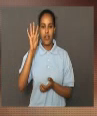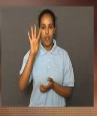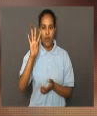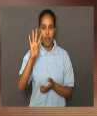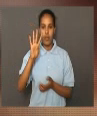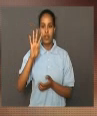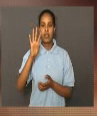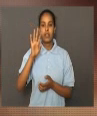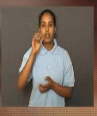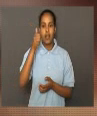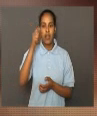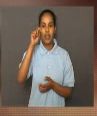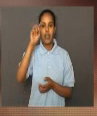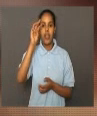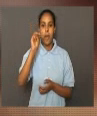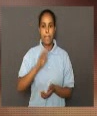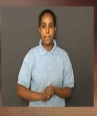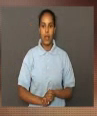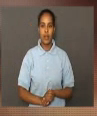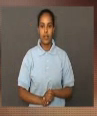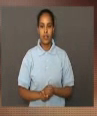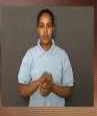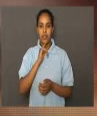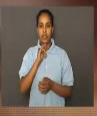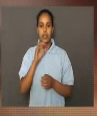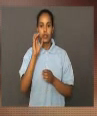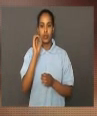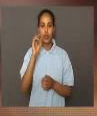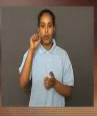0.164 standard atmosphere is